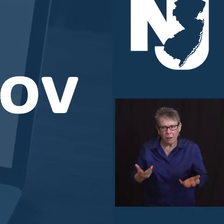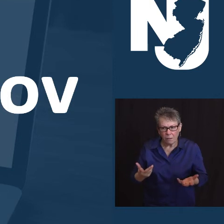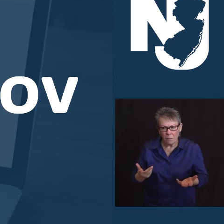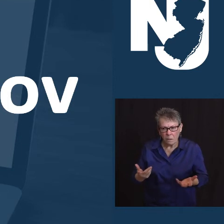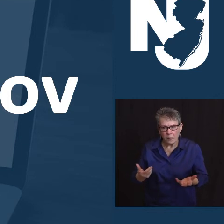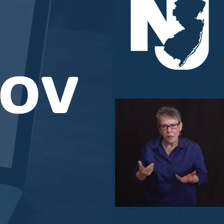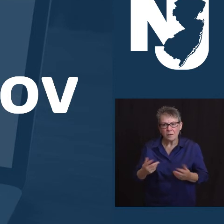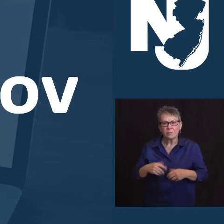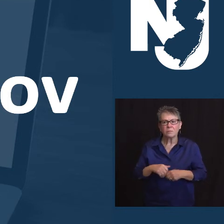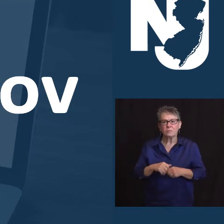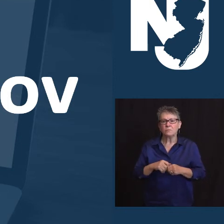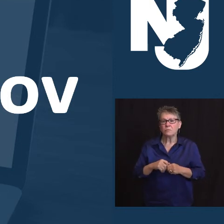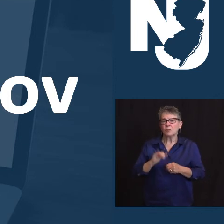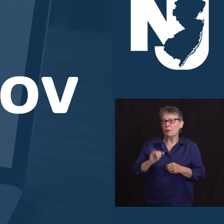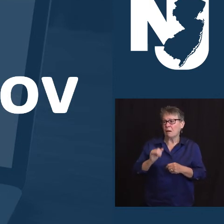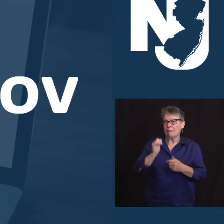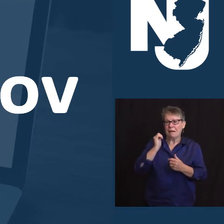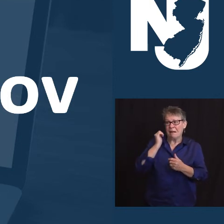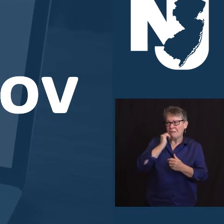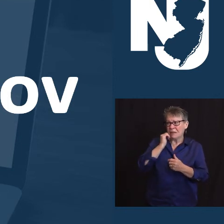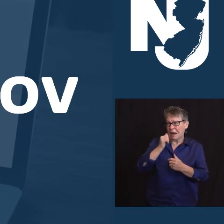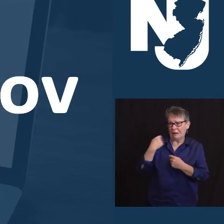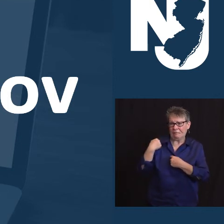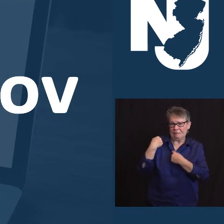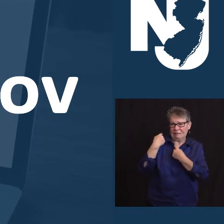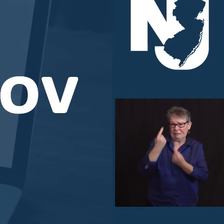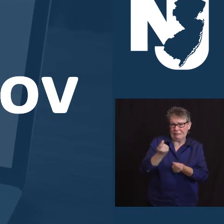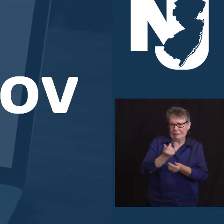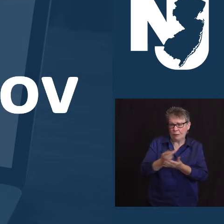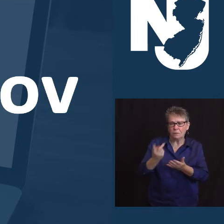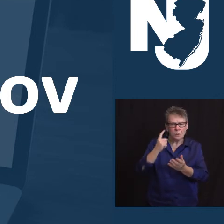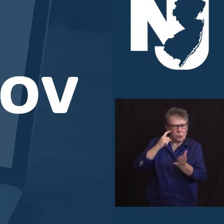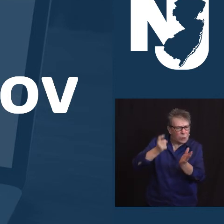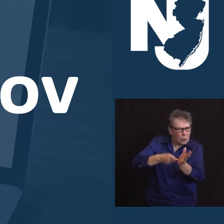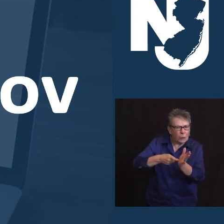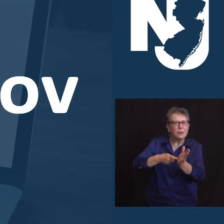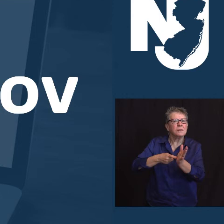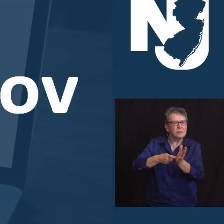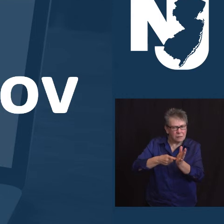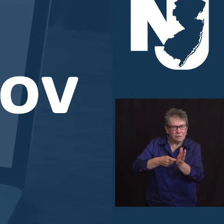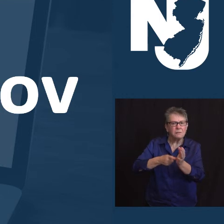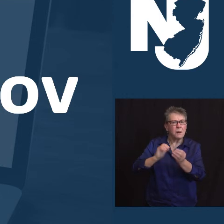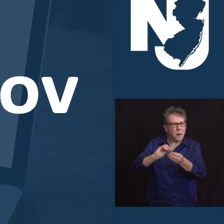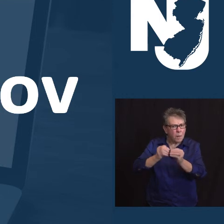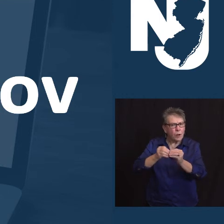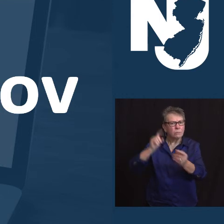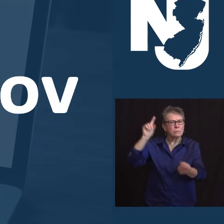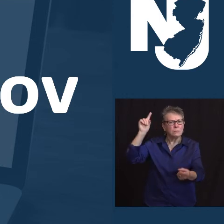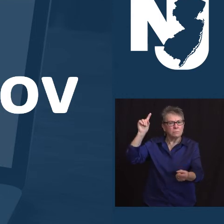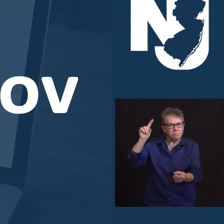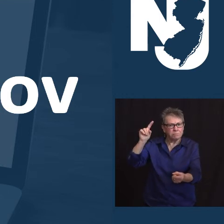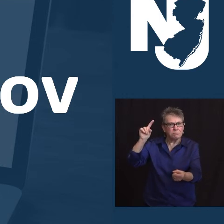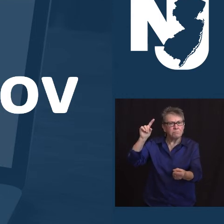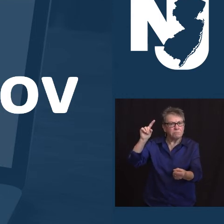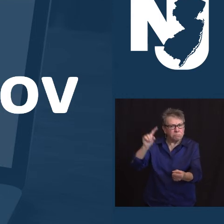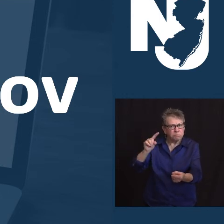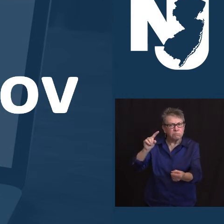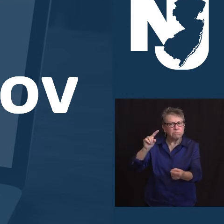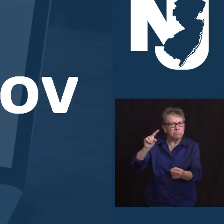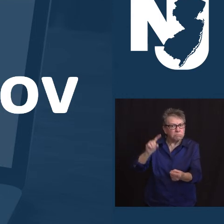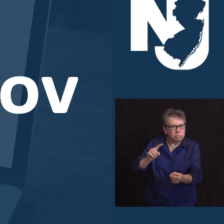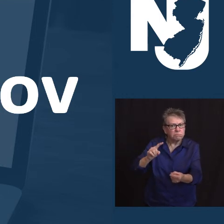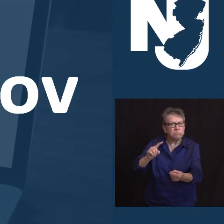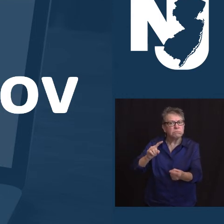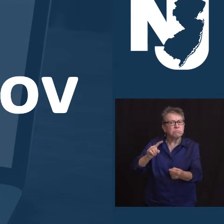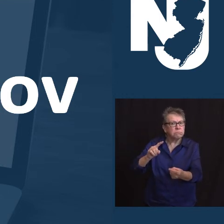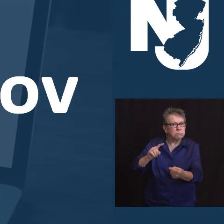have been stepping further and further away from that danger point. And if these trends continue, and continuing these trends rests